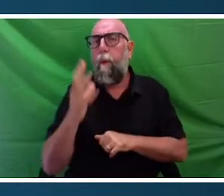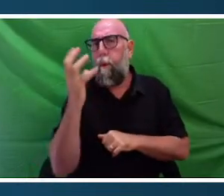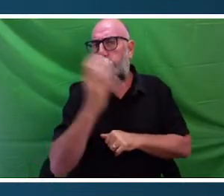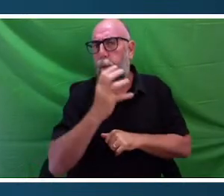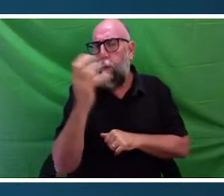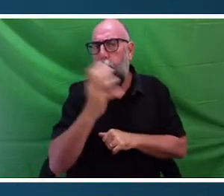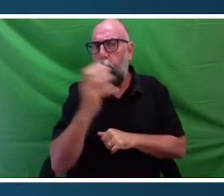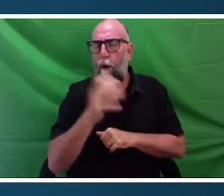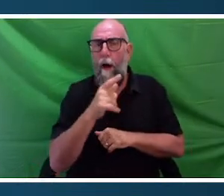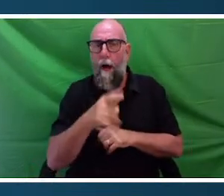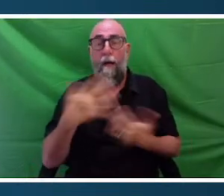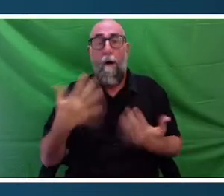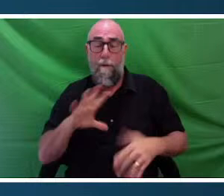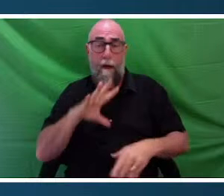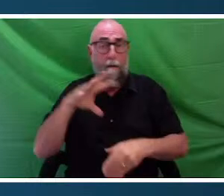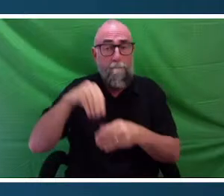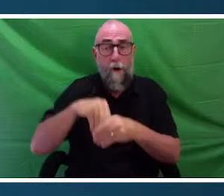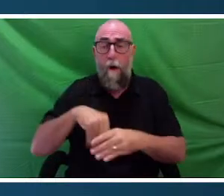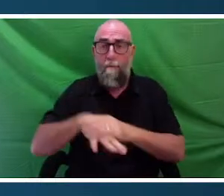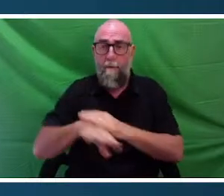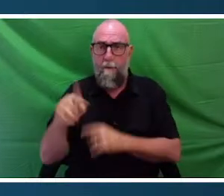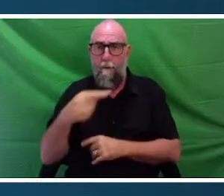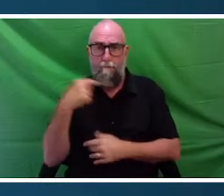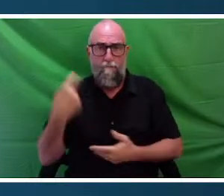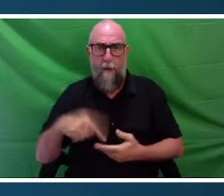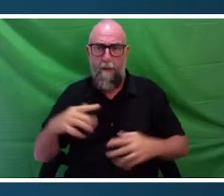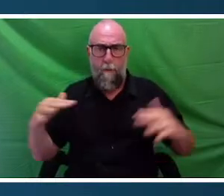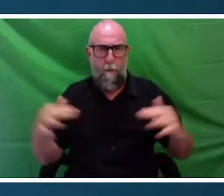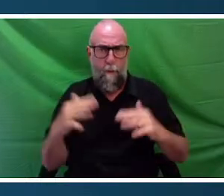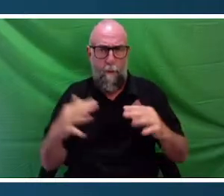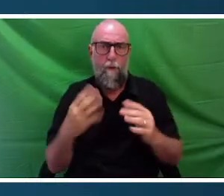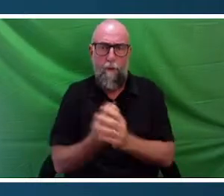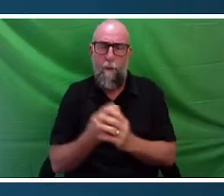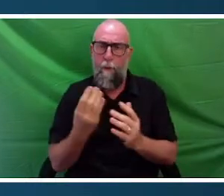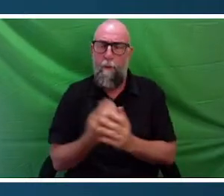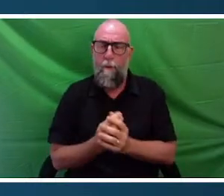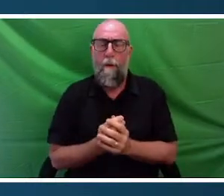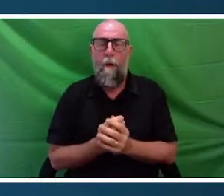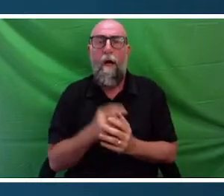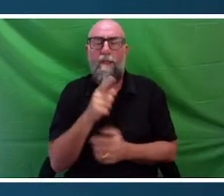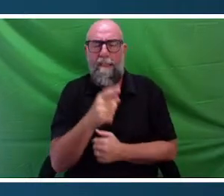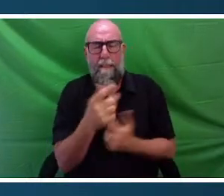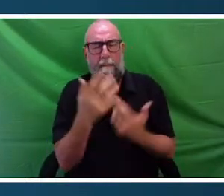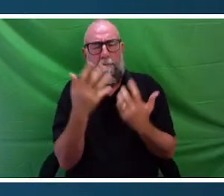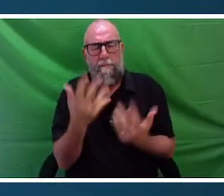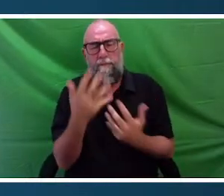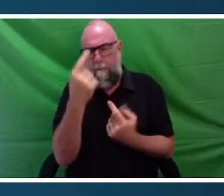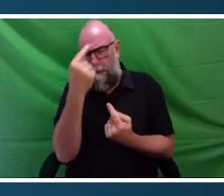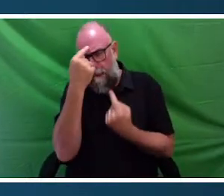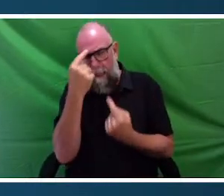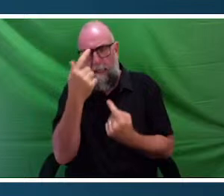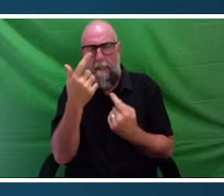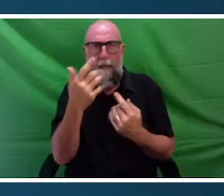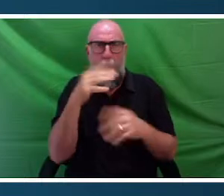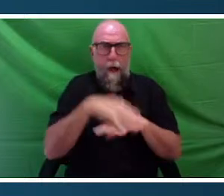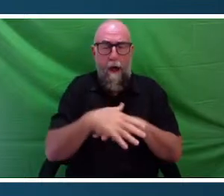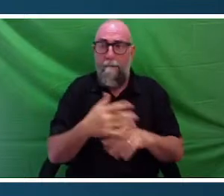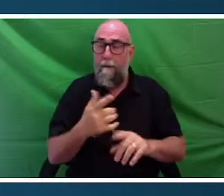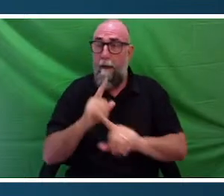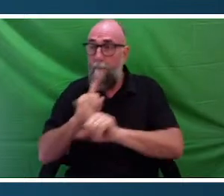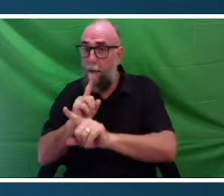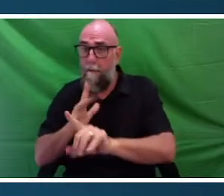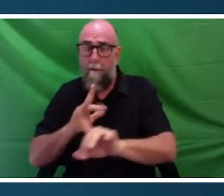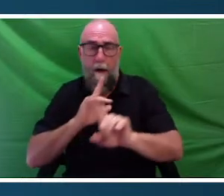the Russia-Ukraine conflict. As a thought leader, she also advises several organisations, including the